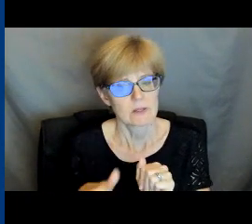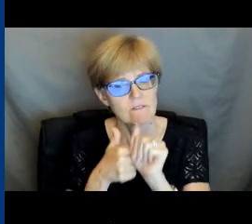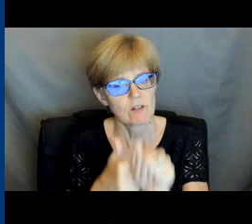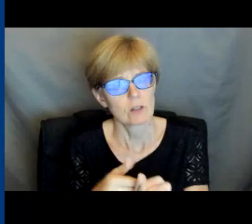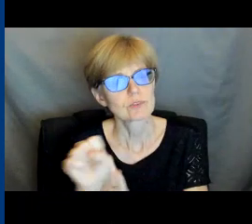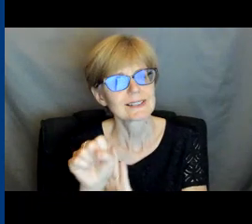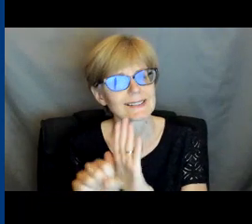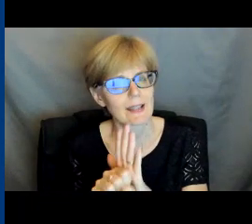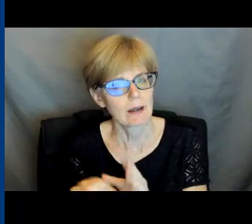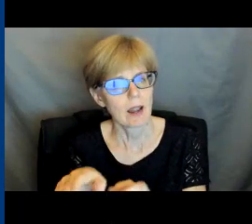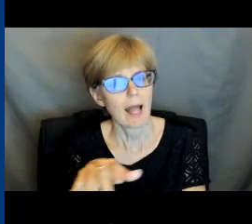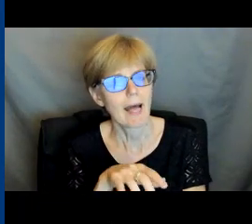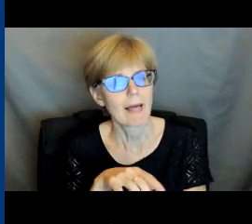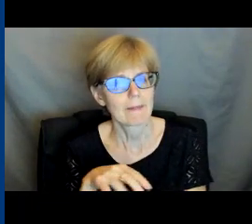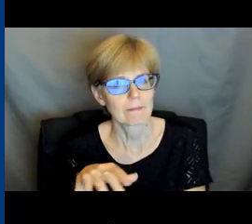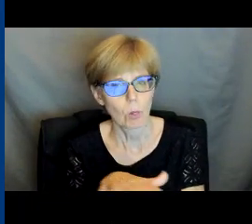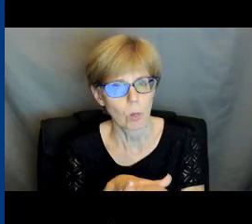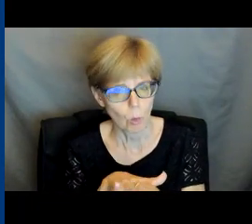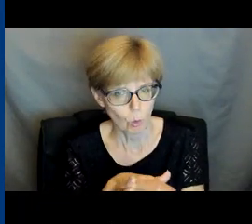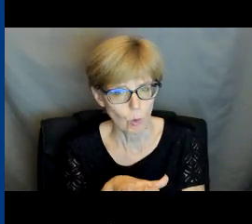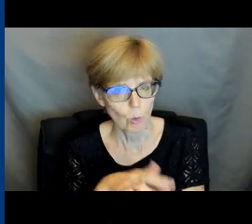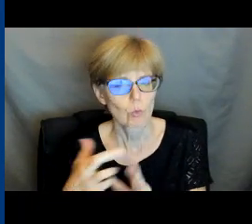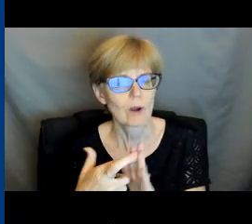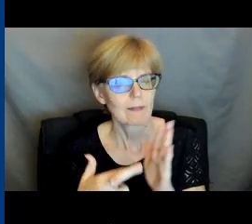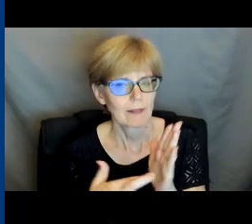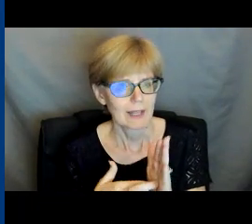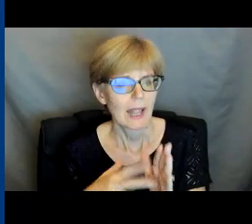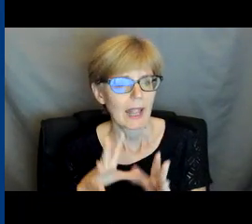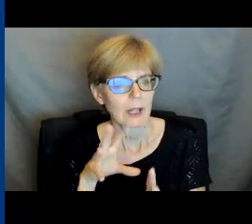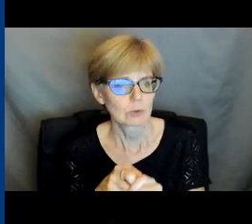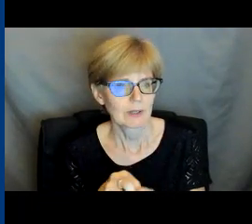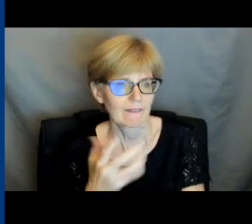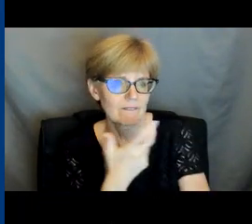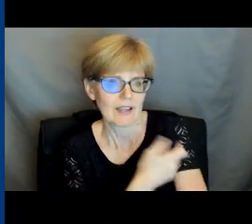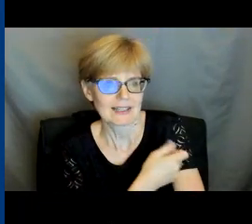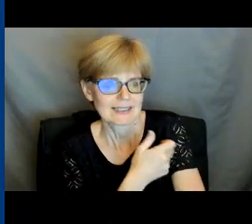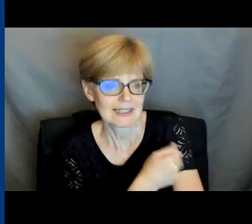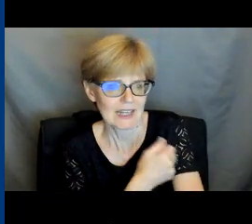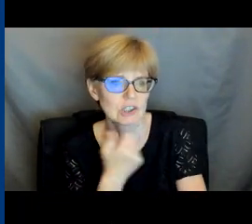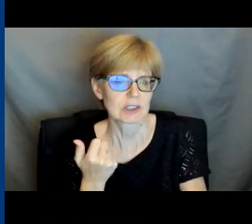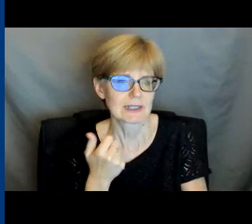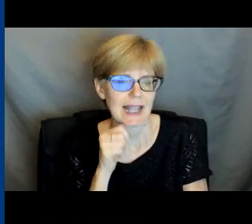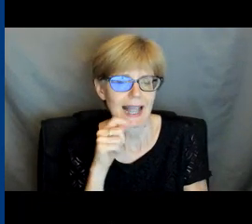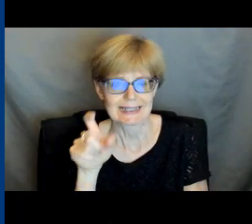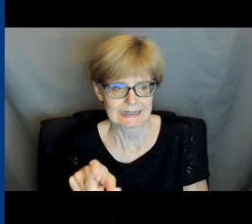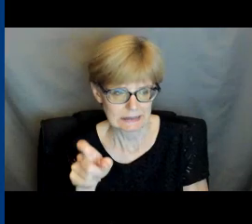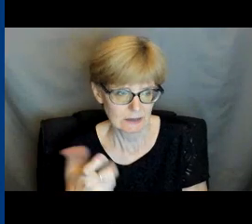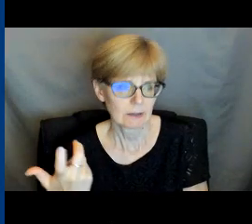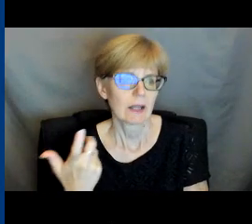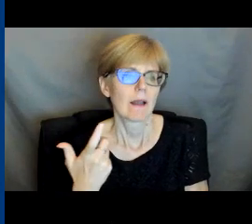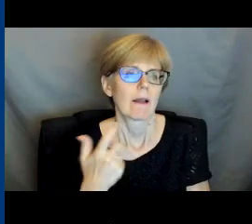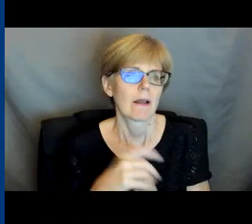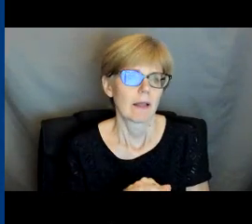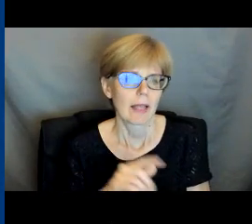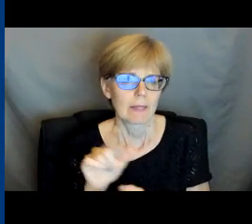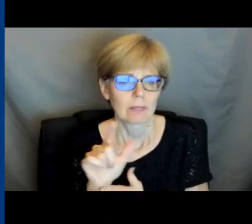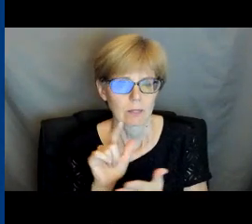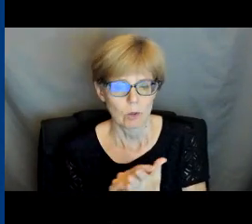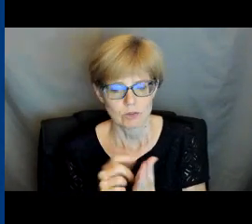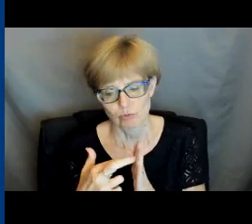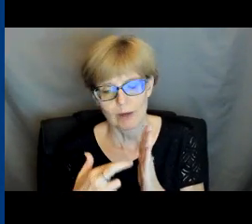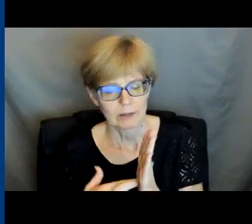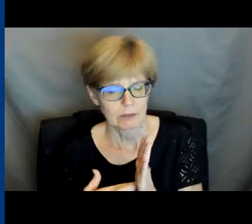such as licensing and vaccinations as applicable by state and local laws and regs. So this would be